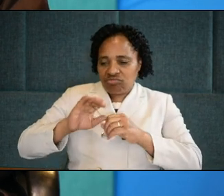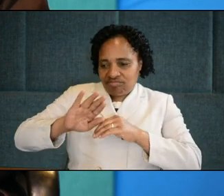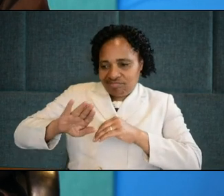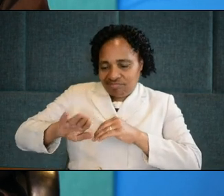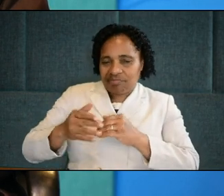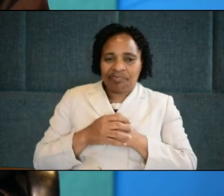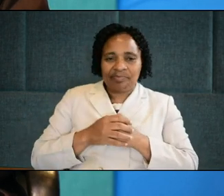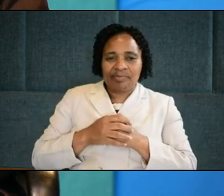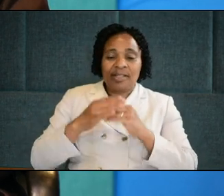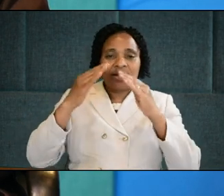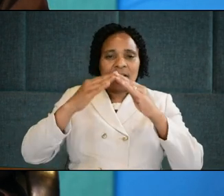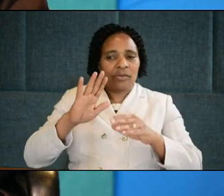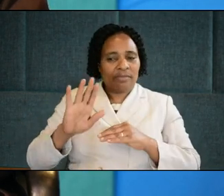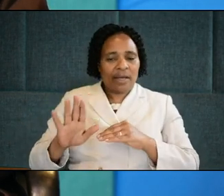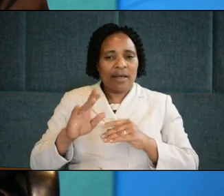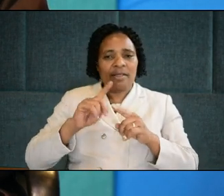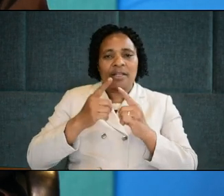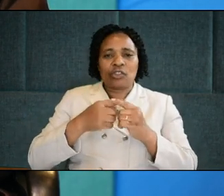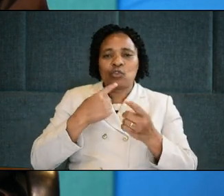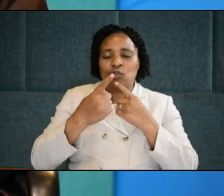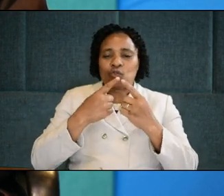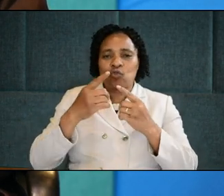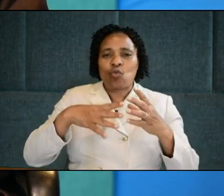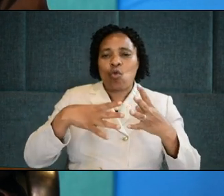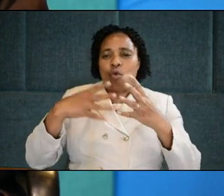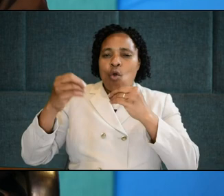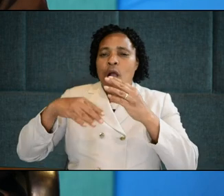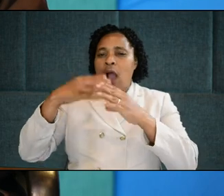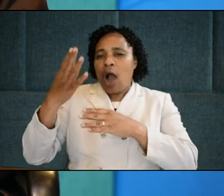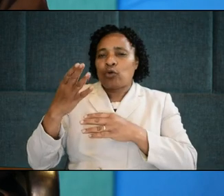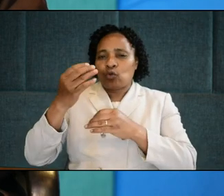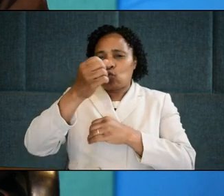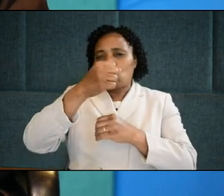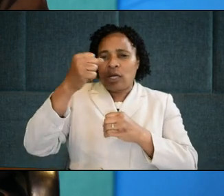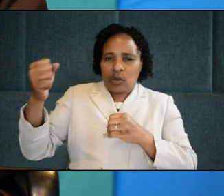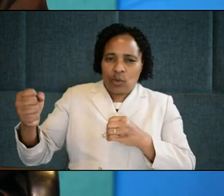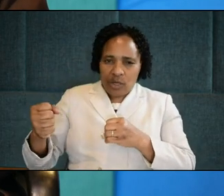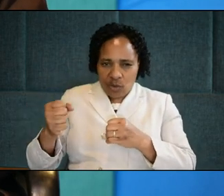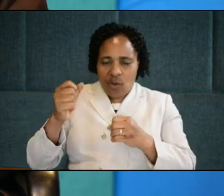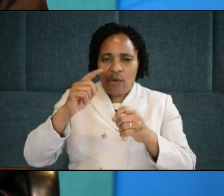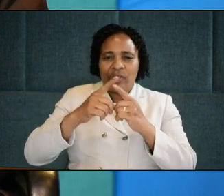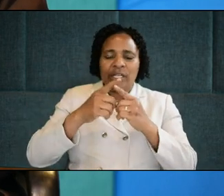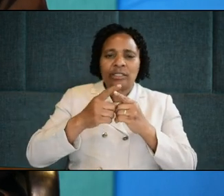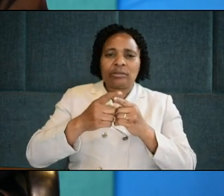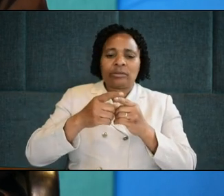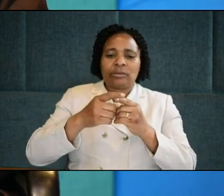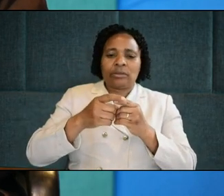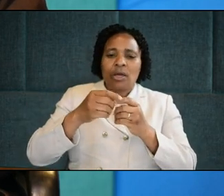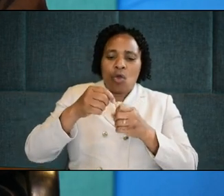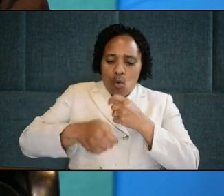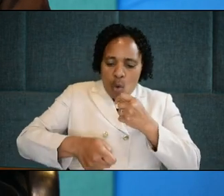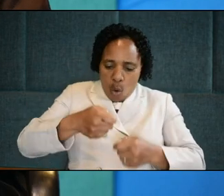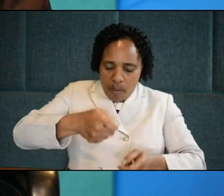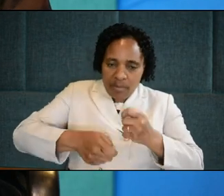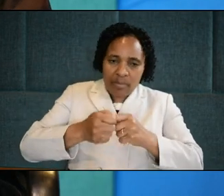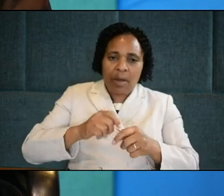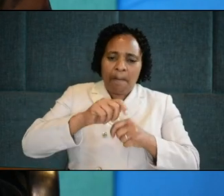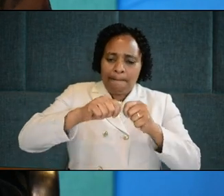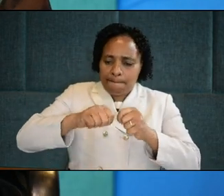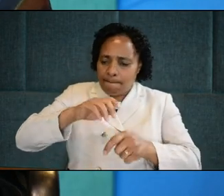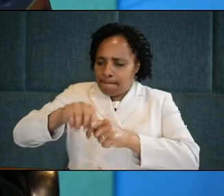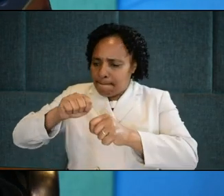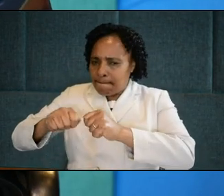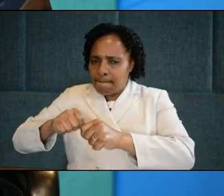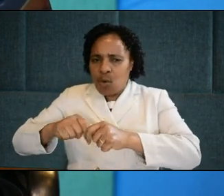household, they were told to get out through the window through a rope. Now upon them getting out, they said that you need to tie this